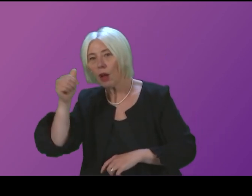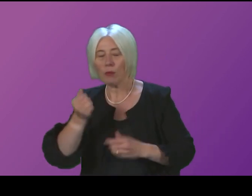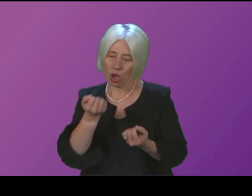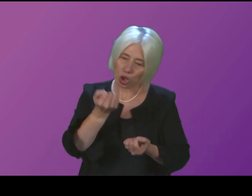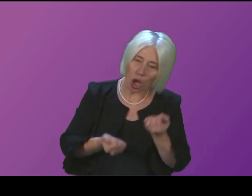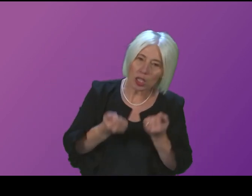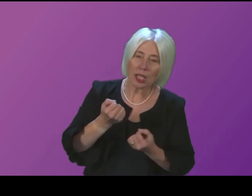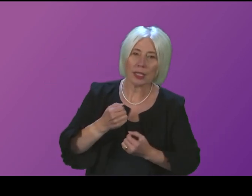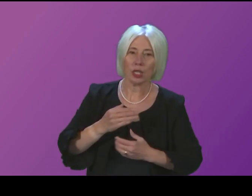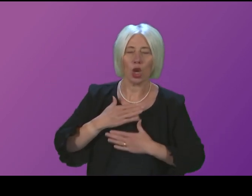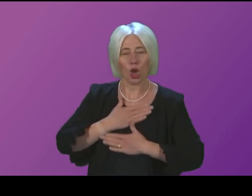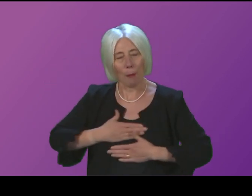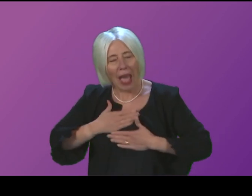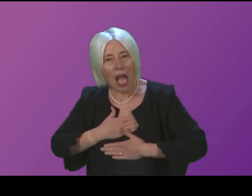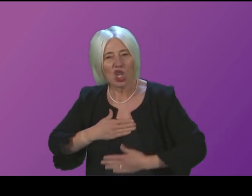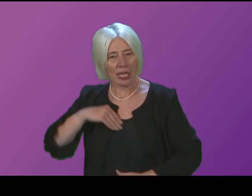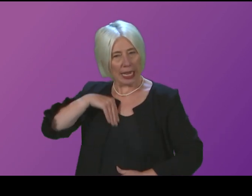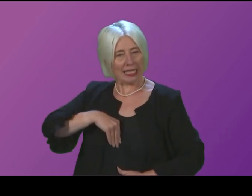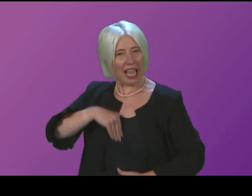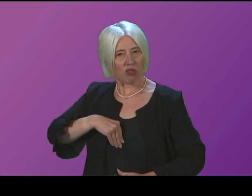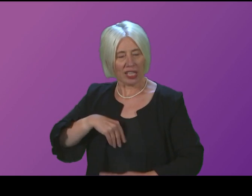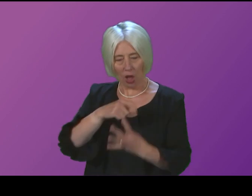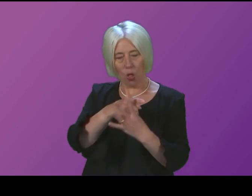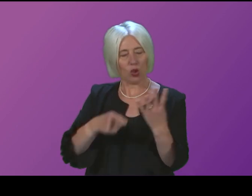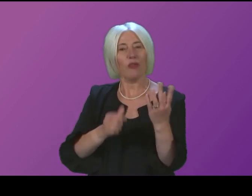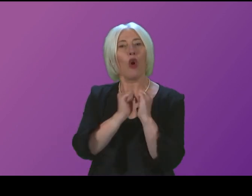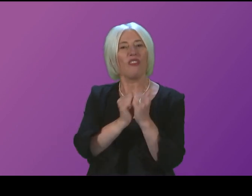compassion, integrity, describe